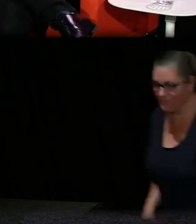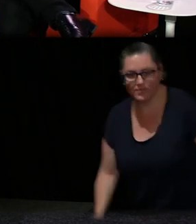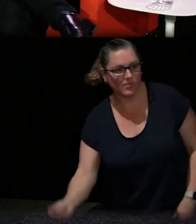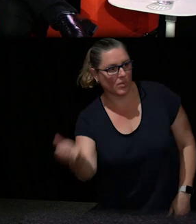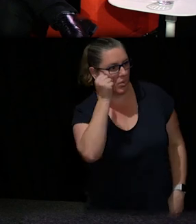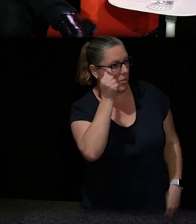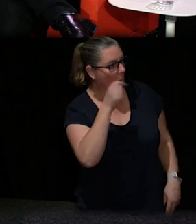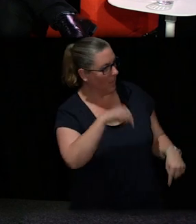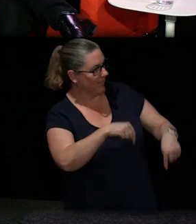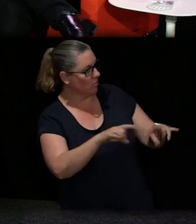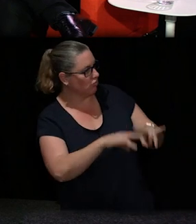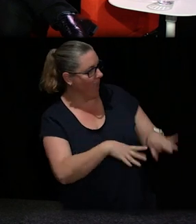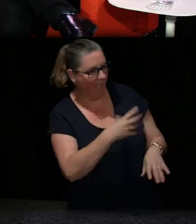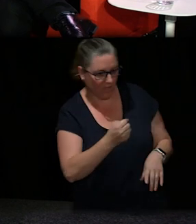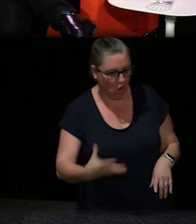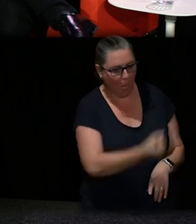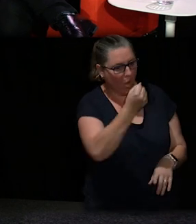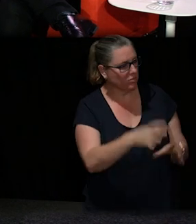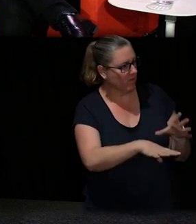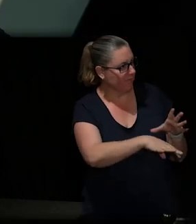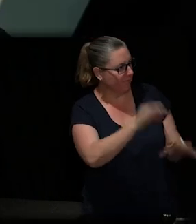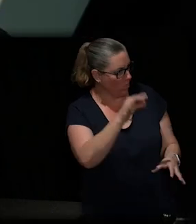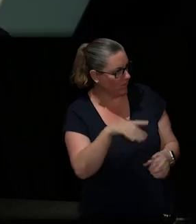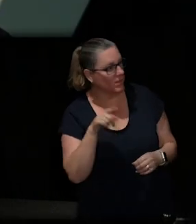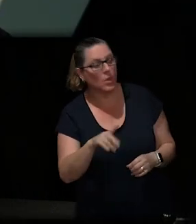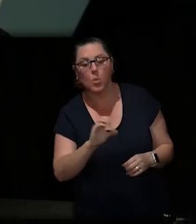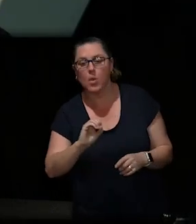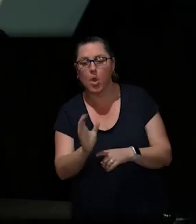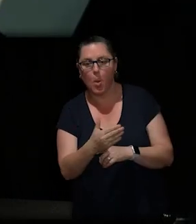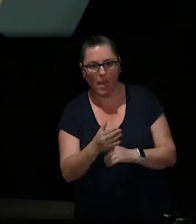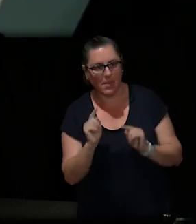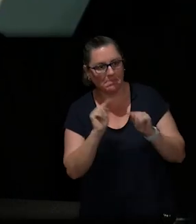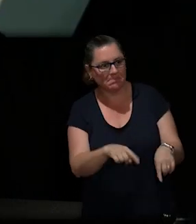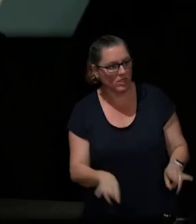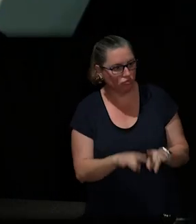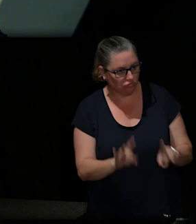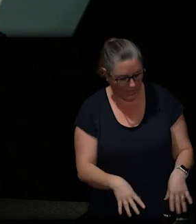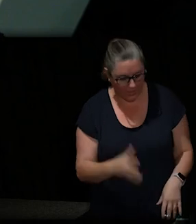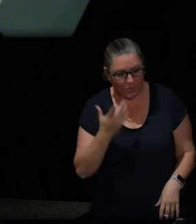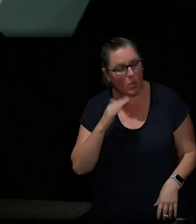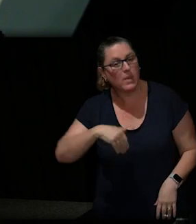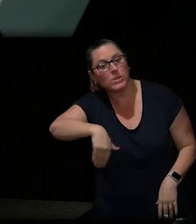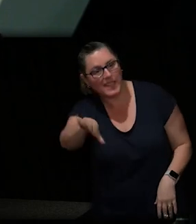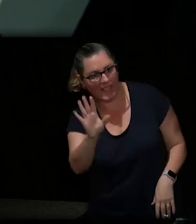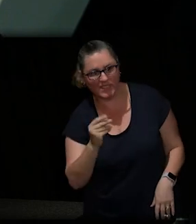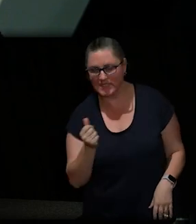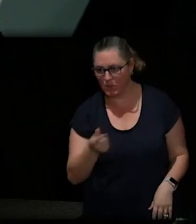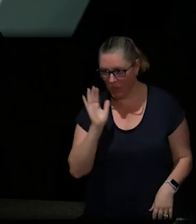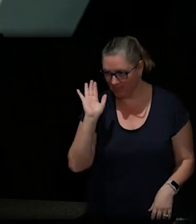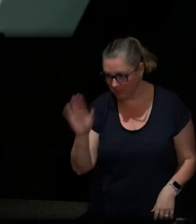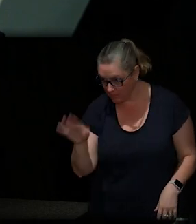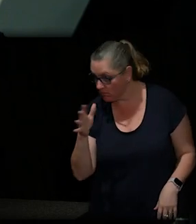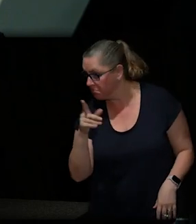I didn't know that. Yeah, when Barack Obama came to Australia, when he was leaving, someone asked him what he'd most like to take back with